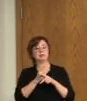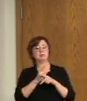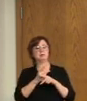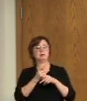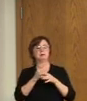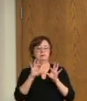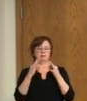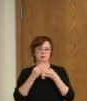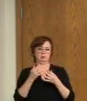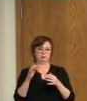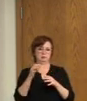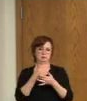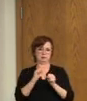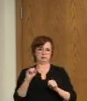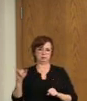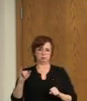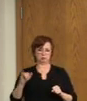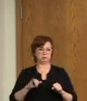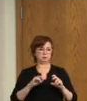You have a follow-up question, Heidi?